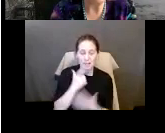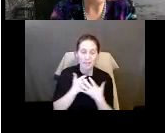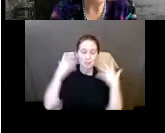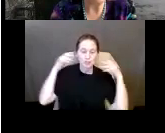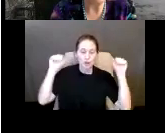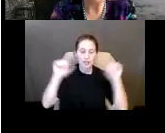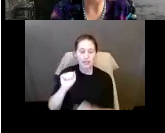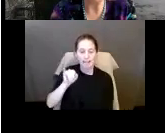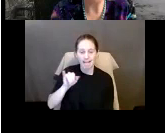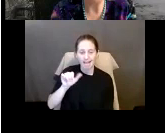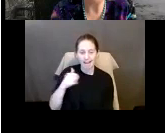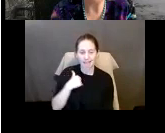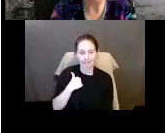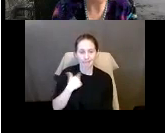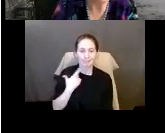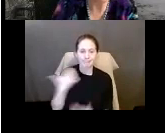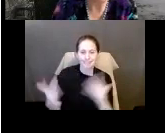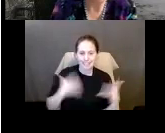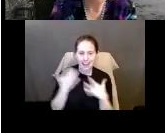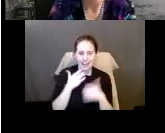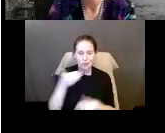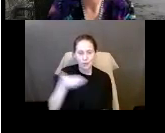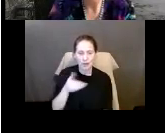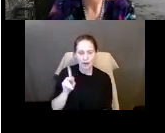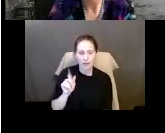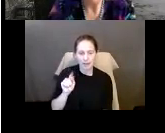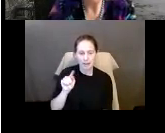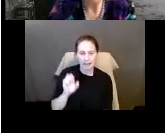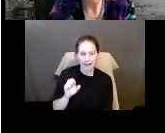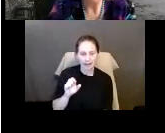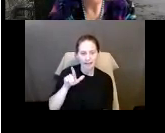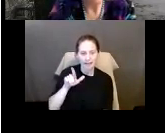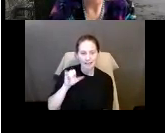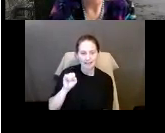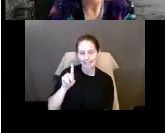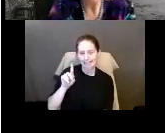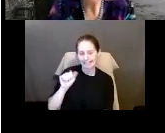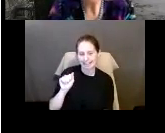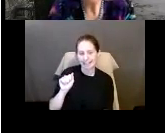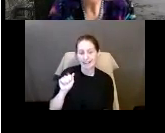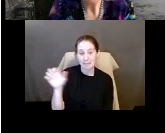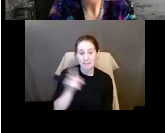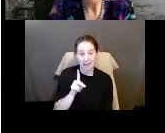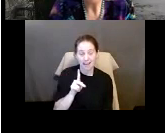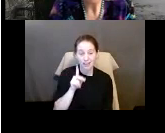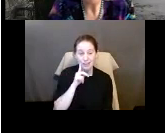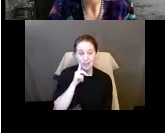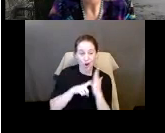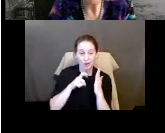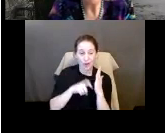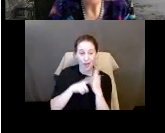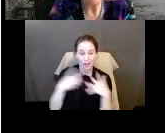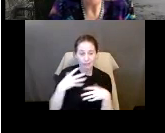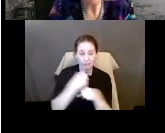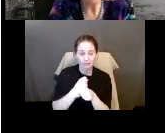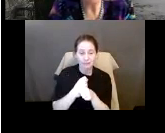my pleasure to welcome Kate Liszka back to Archaeology Abridged. She gave us a wonderful talk